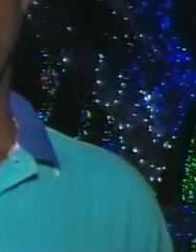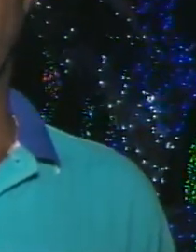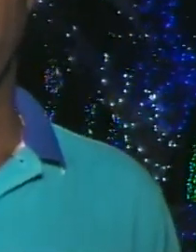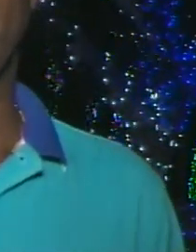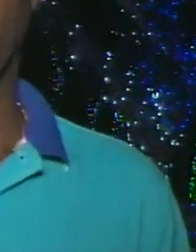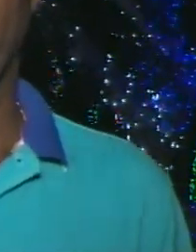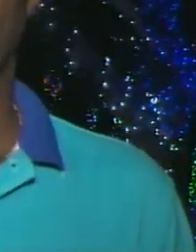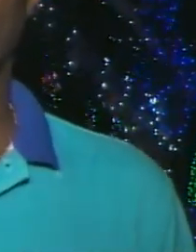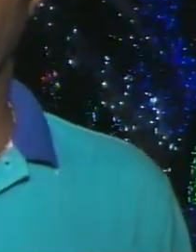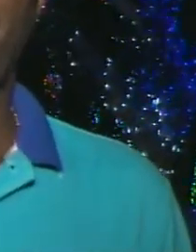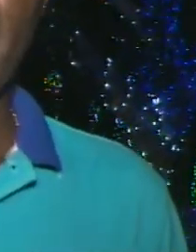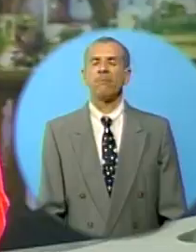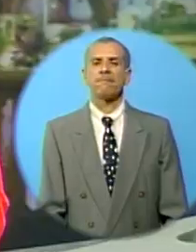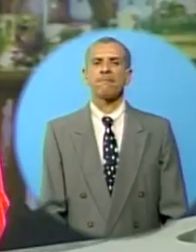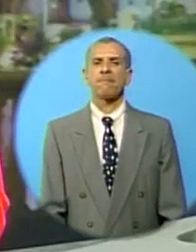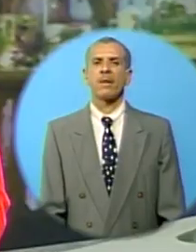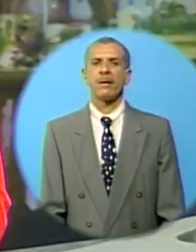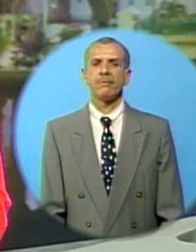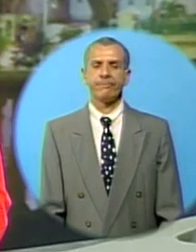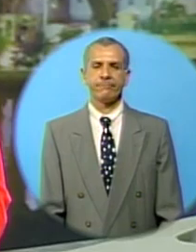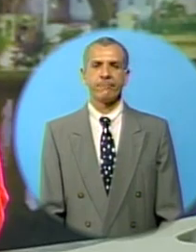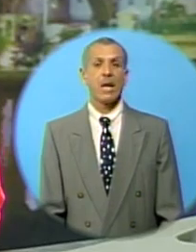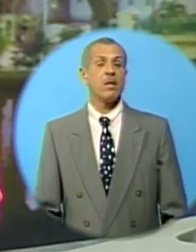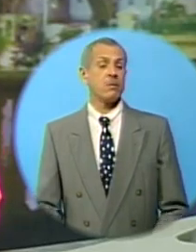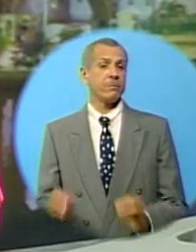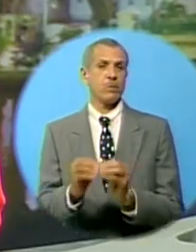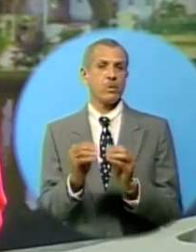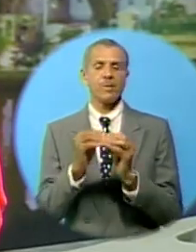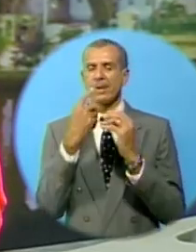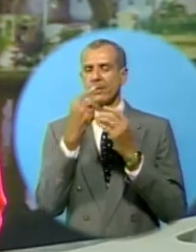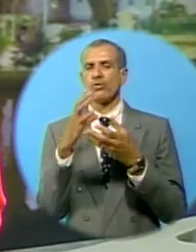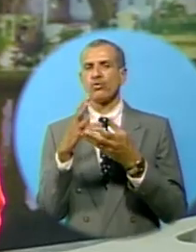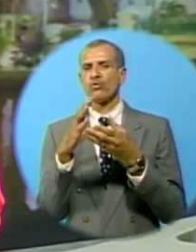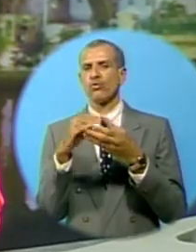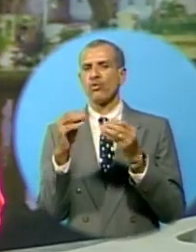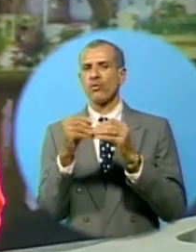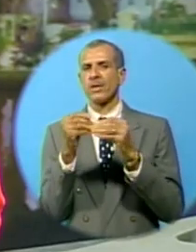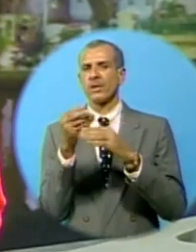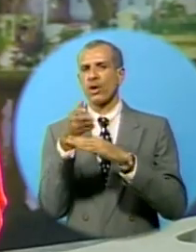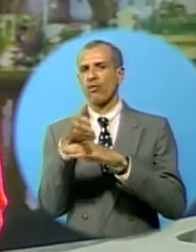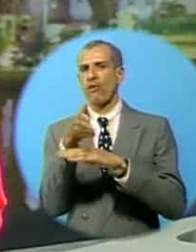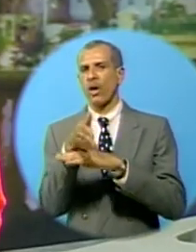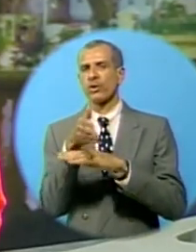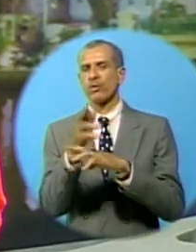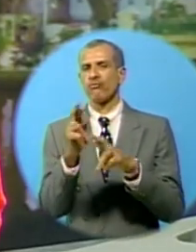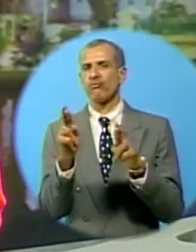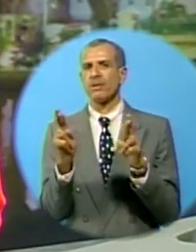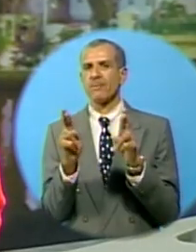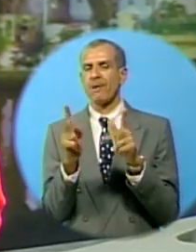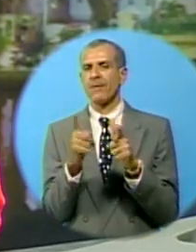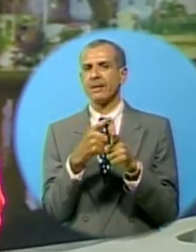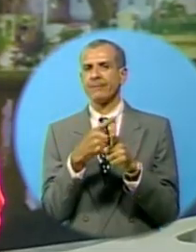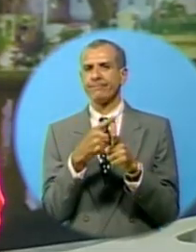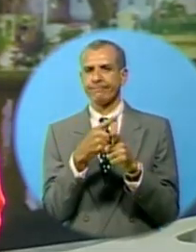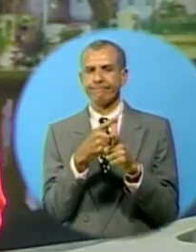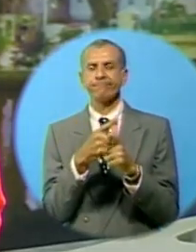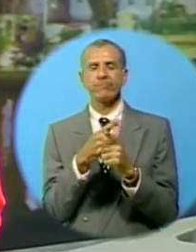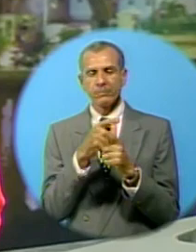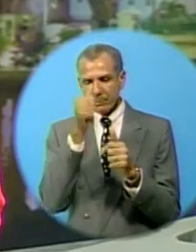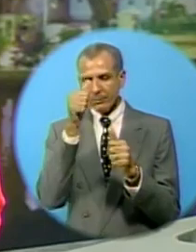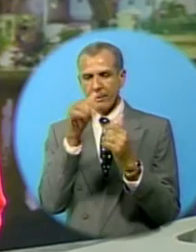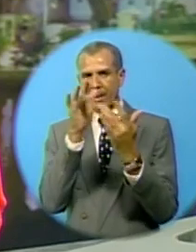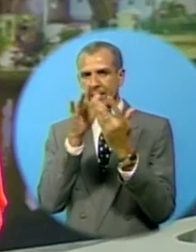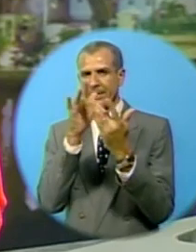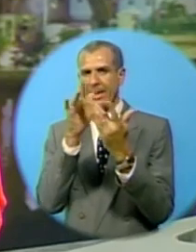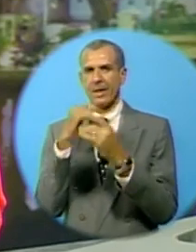further build community spirit. Still to come, a look at some of the stories making headlines across the region. But first, a reminder that we want to